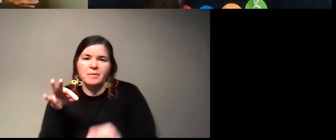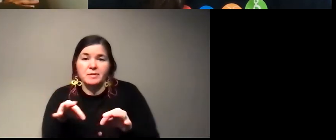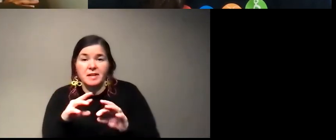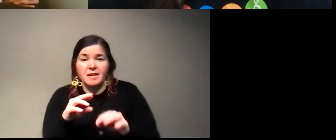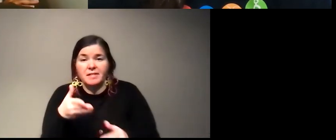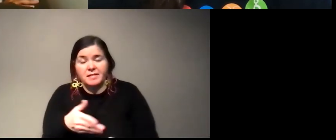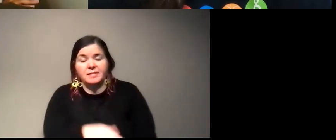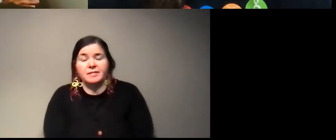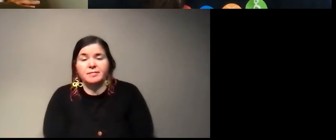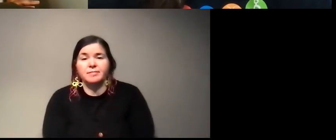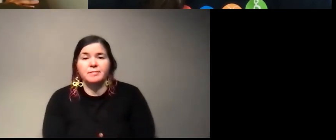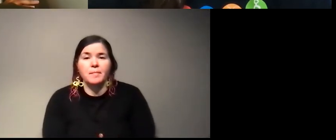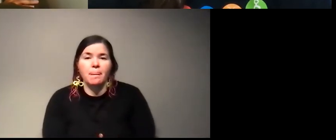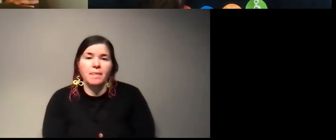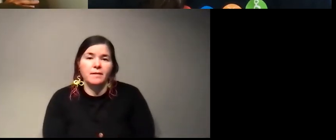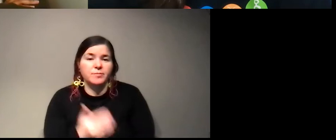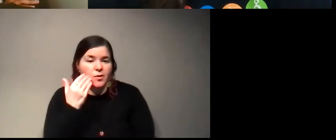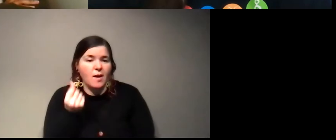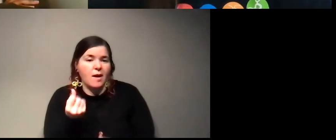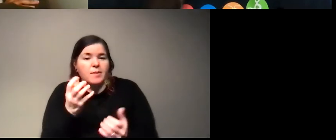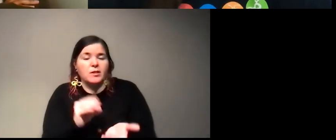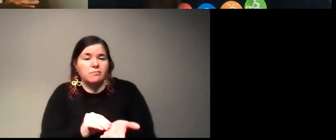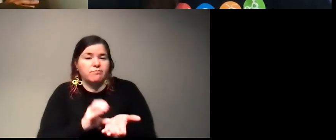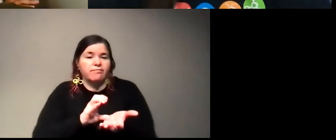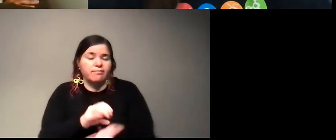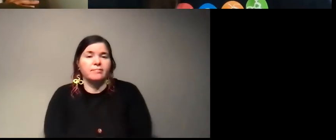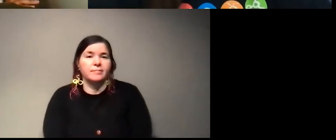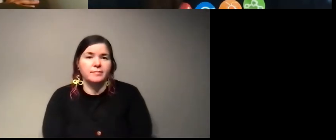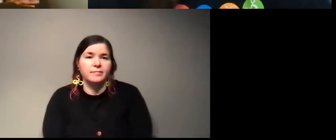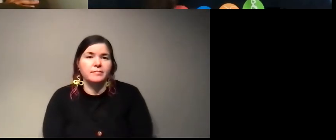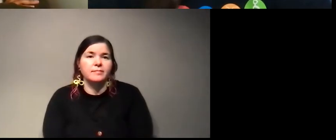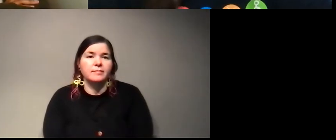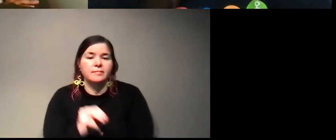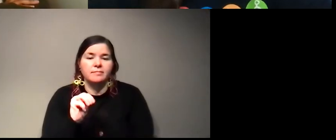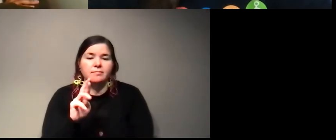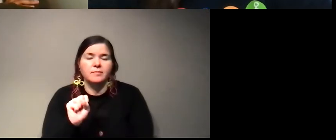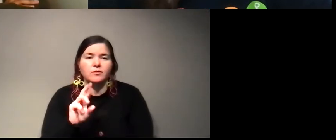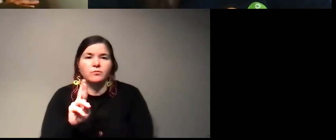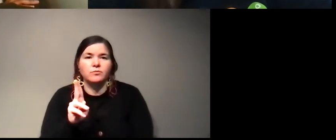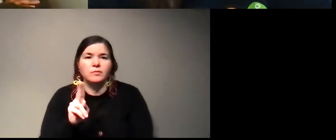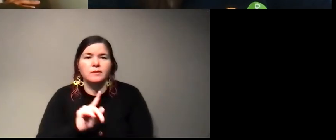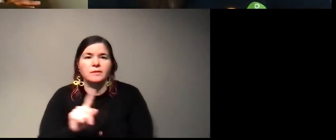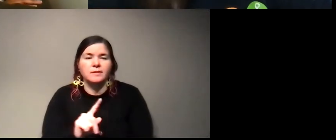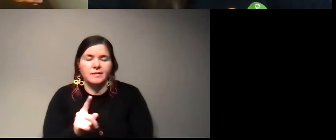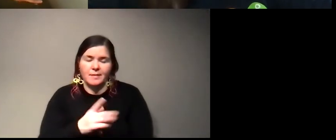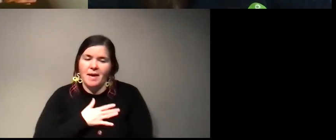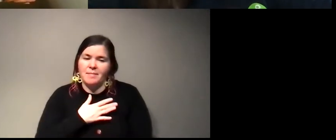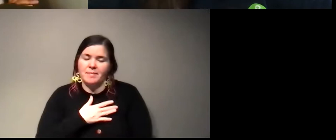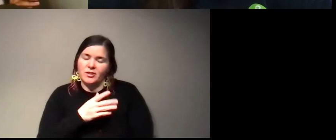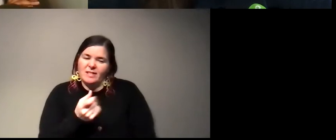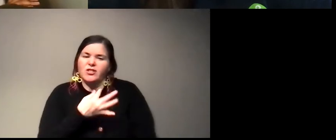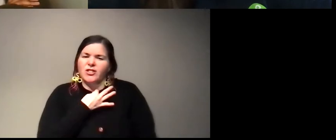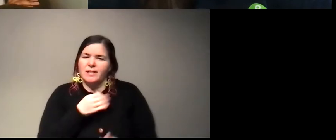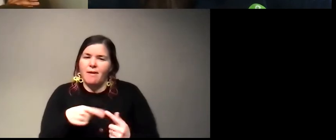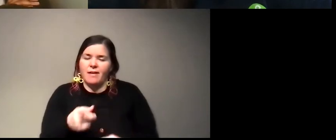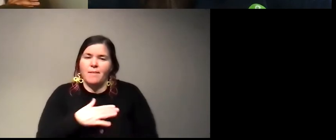can kind of collect it and estimate your volumes. That's cool. Ms. Ruiz wanted to know how you did that. So I'm glad we got to Oh, that. yes.